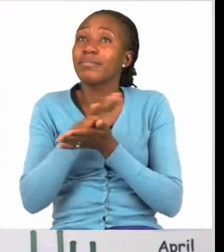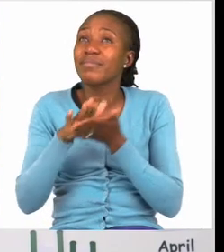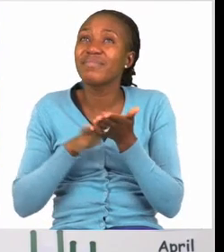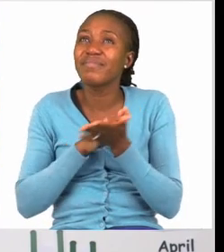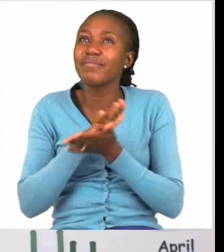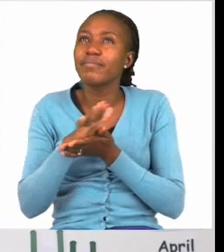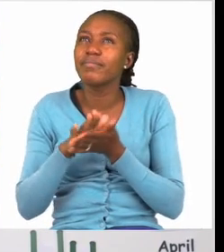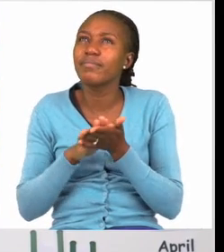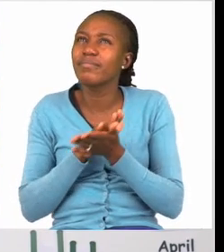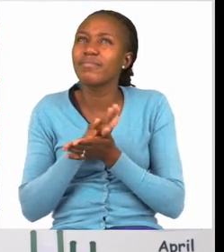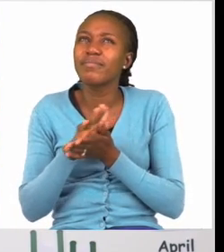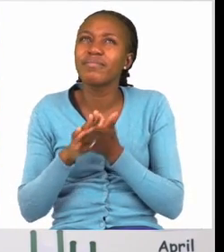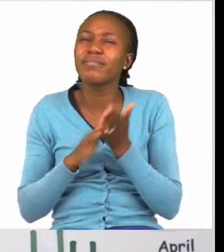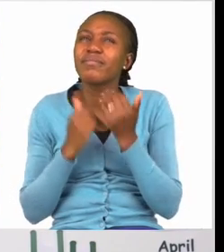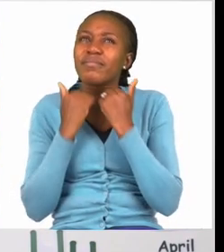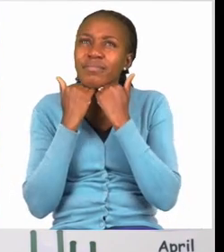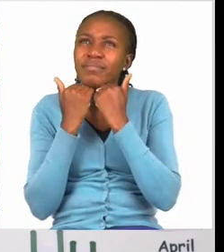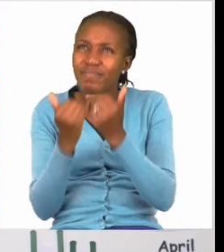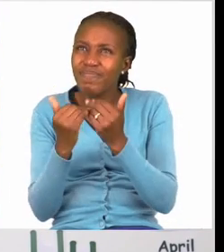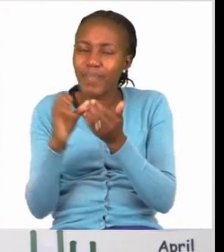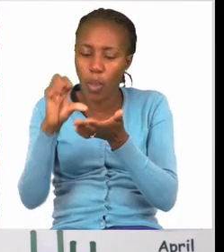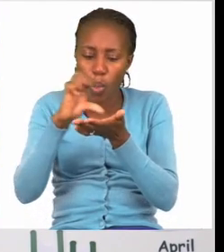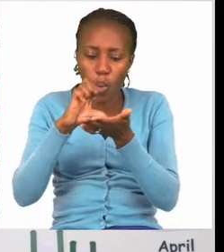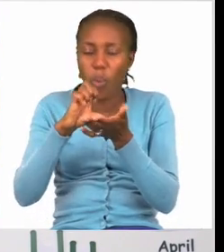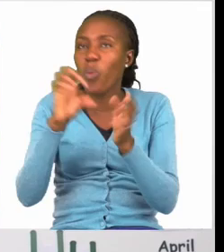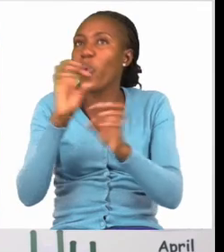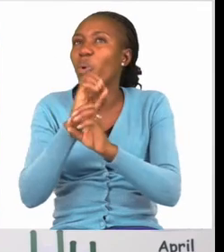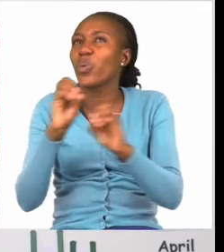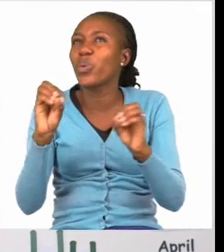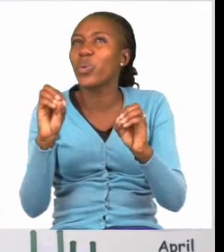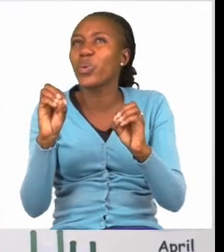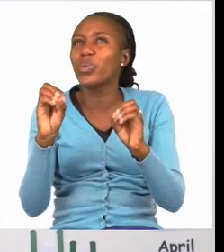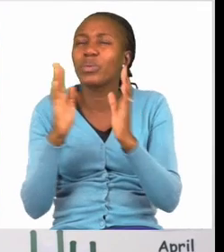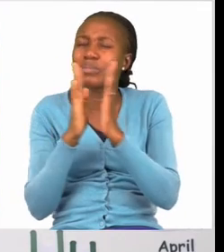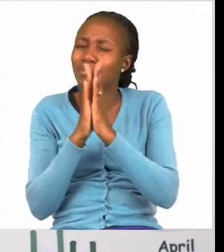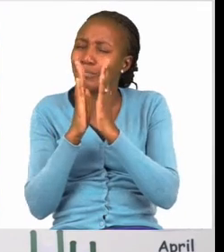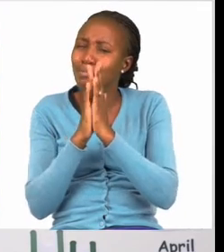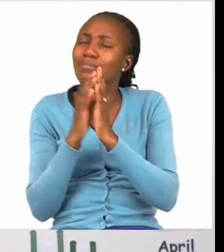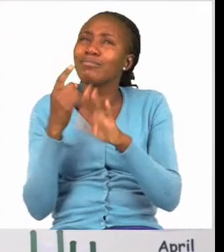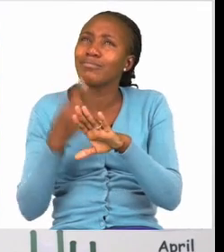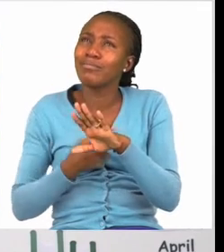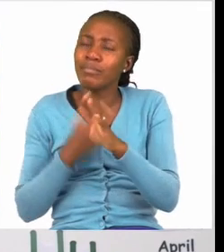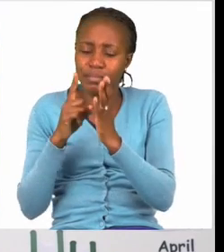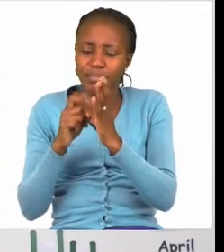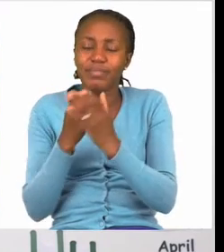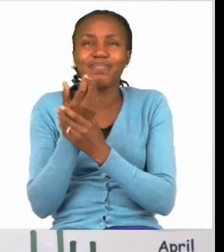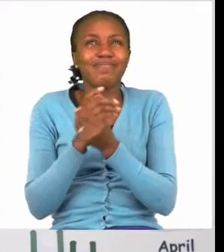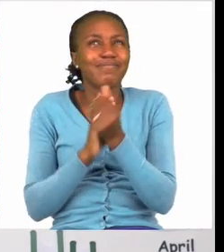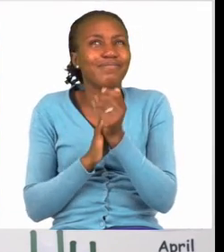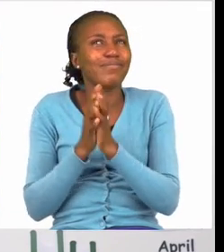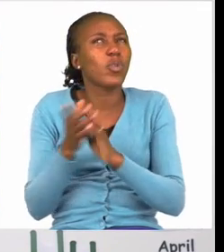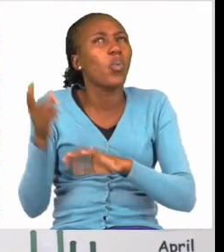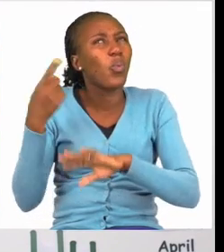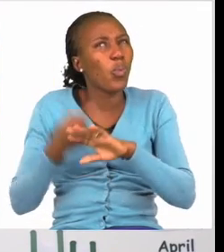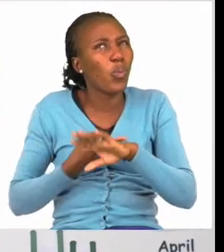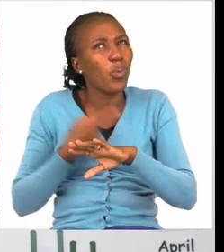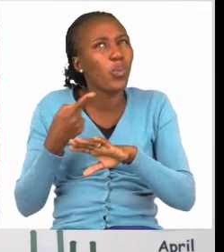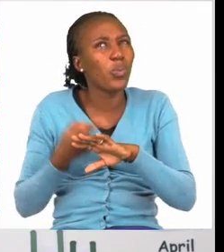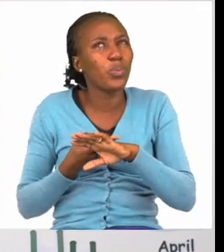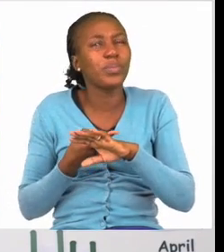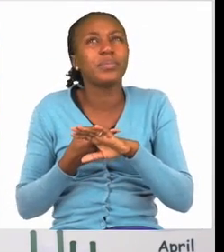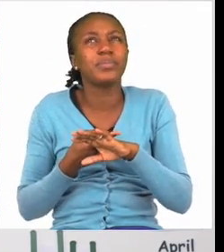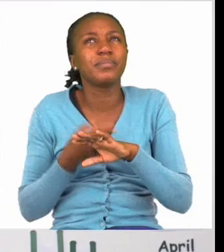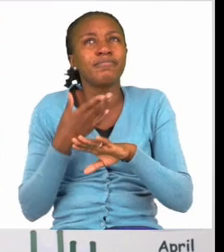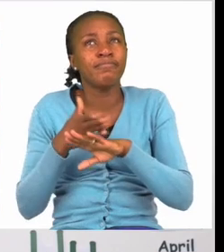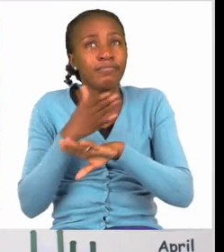sanitizing keeps all the nasty germs away, so make sure you do it regularly. Now, before